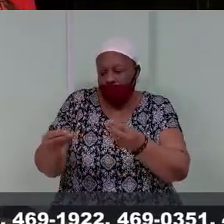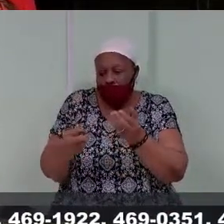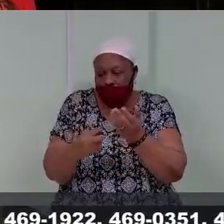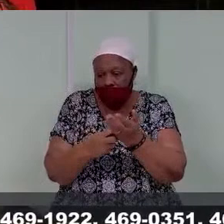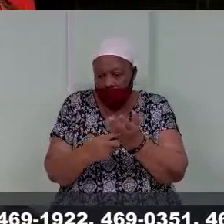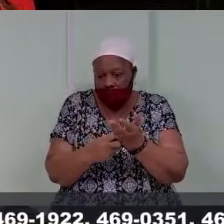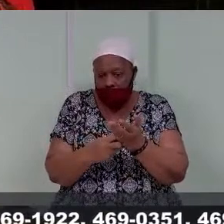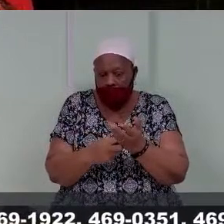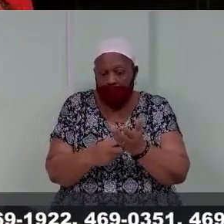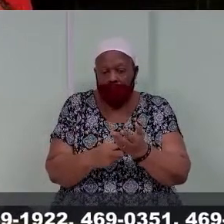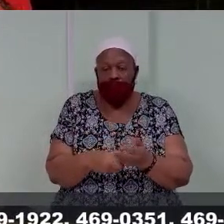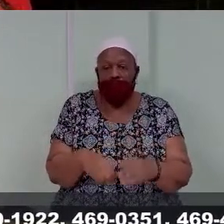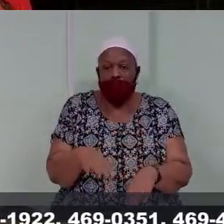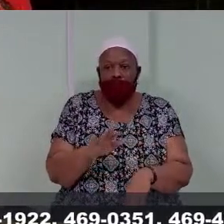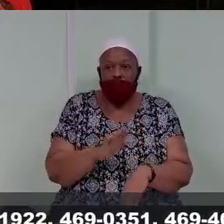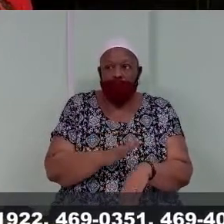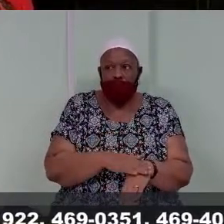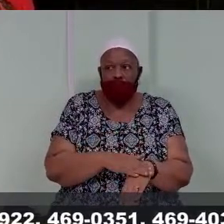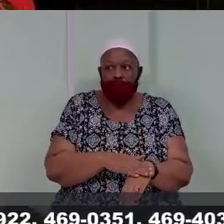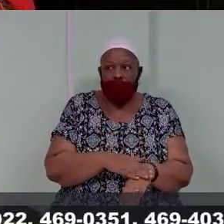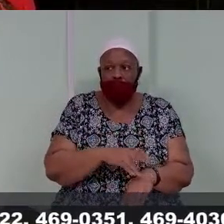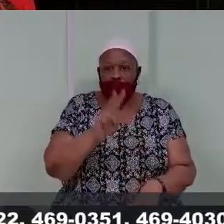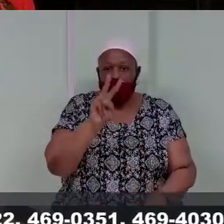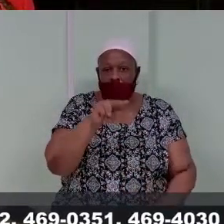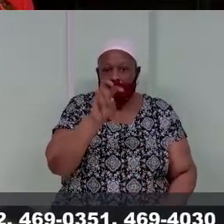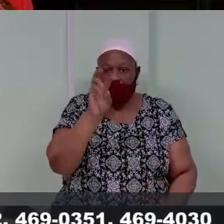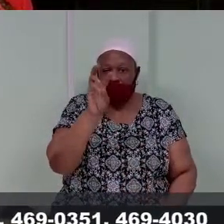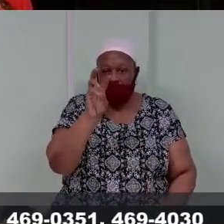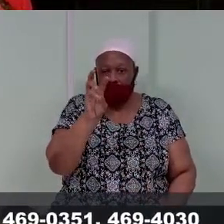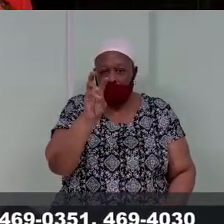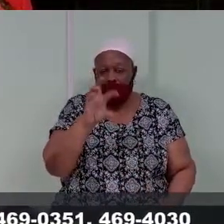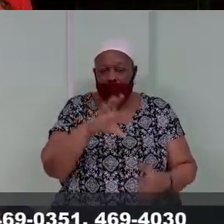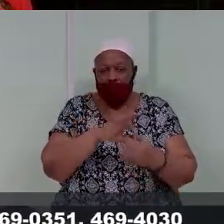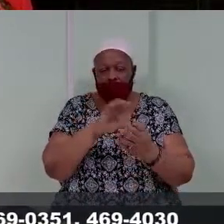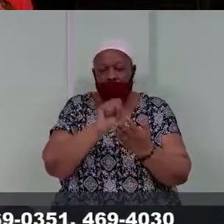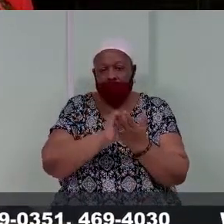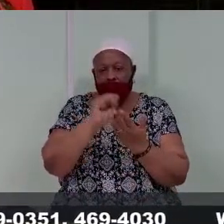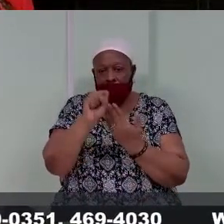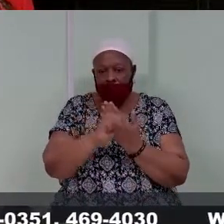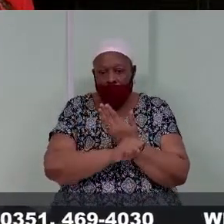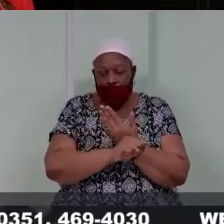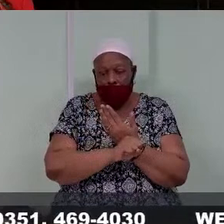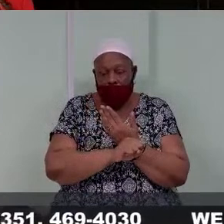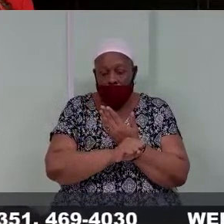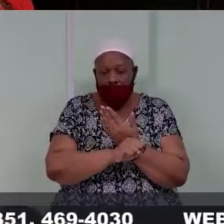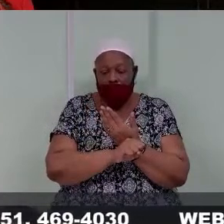the 26th of this month, September,